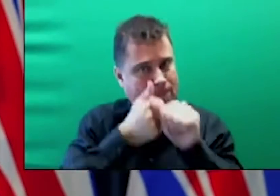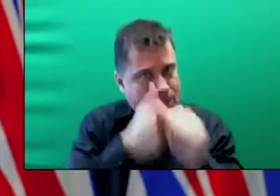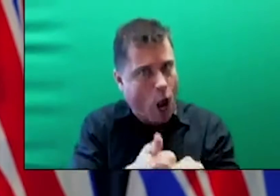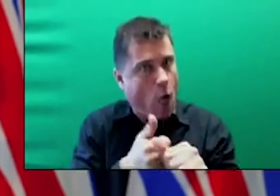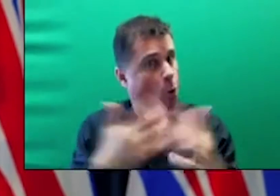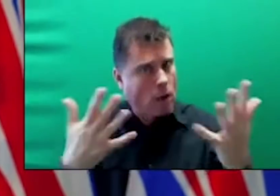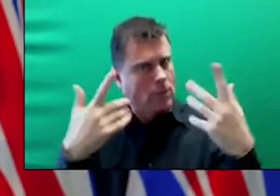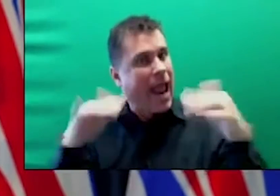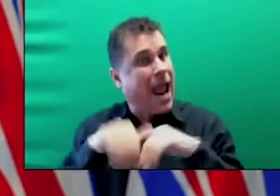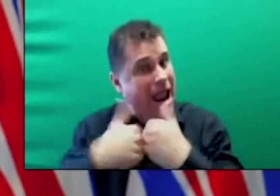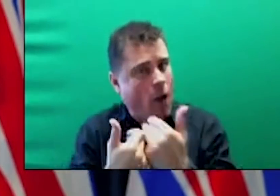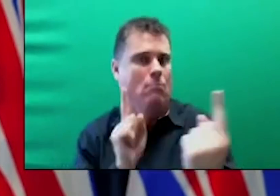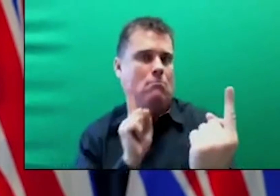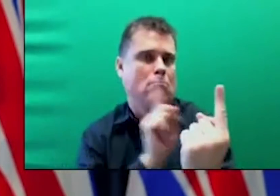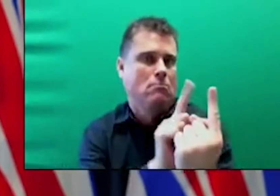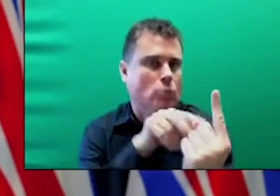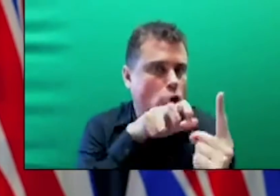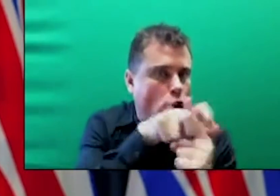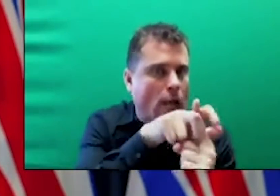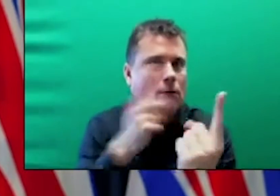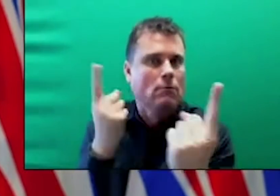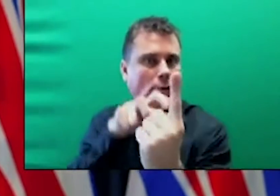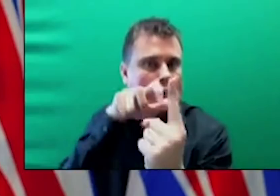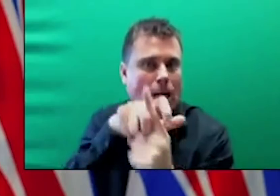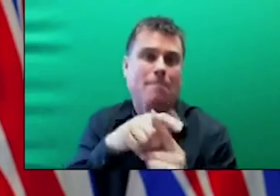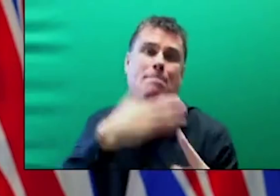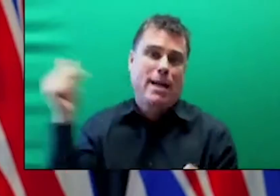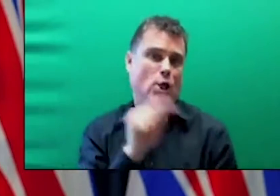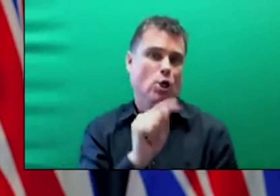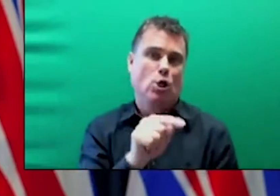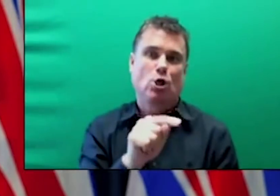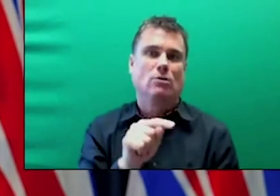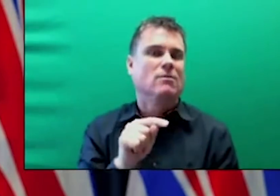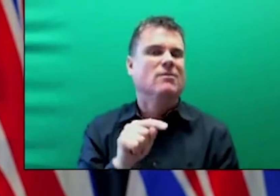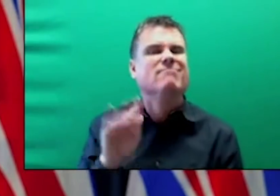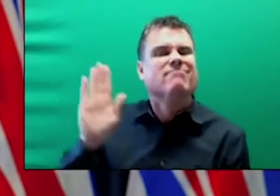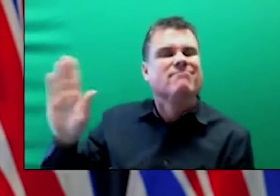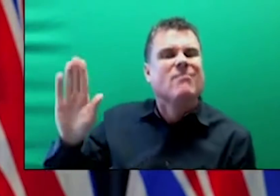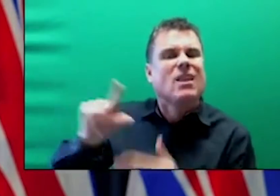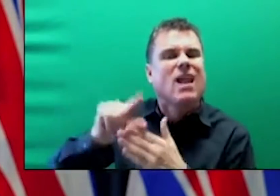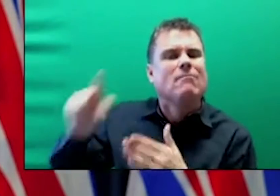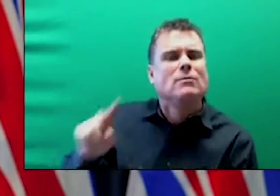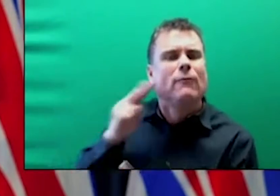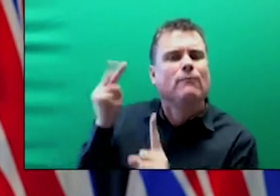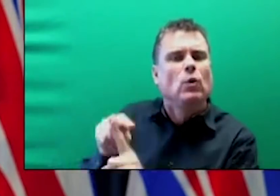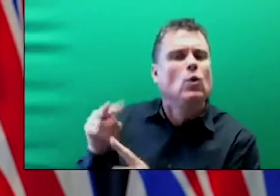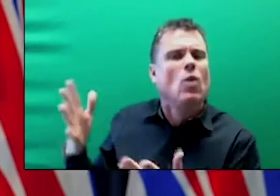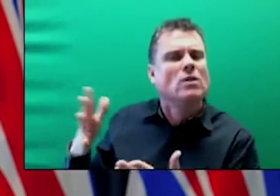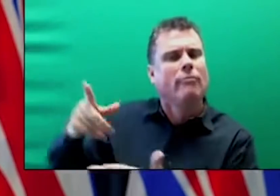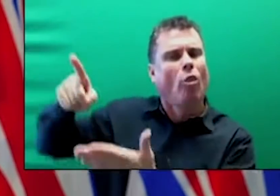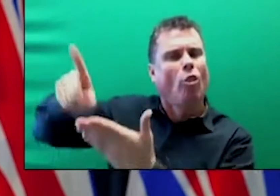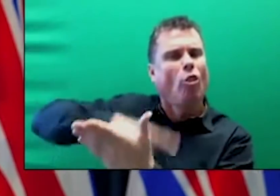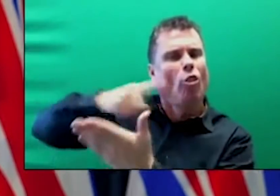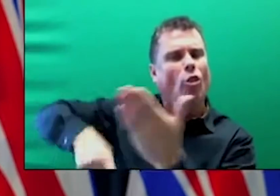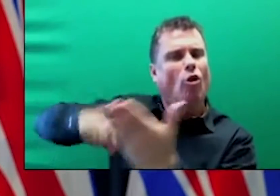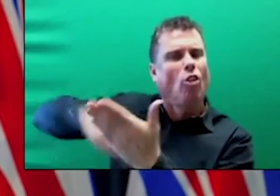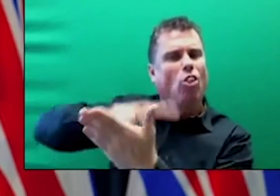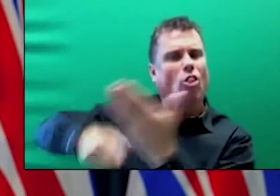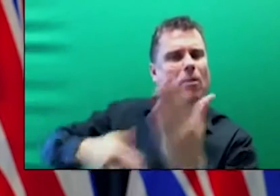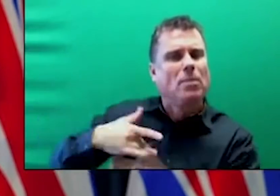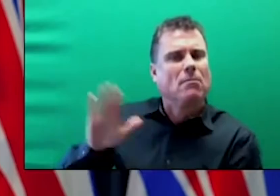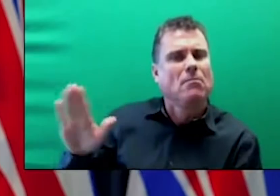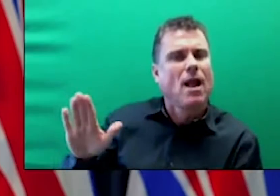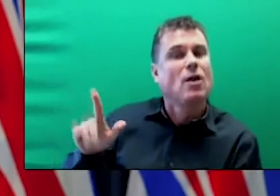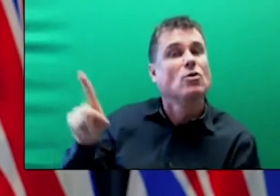we don't believe it's necessary at this time. I appreciate that Manitoba is going in that direction. Per capita, their case counts